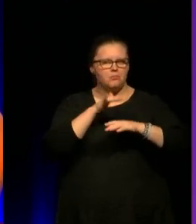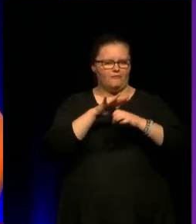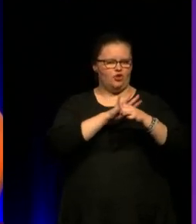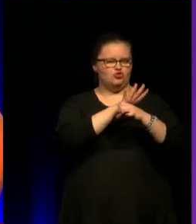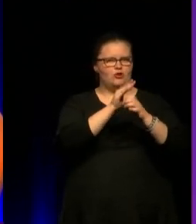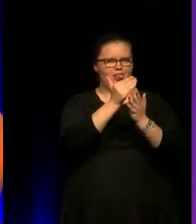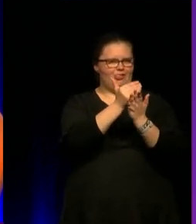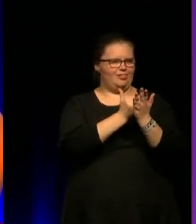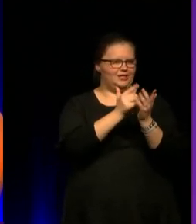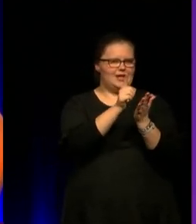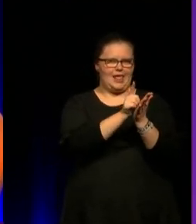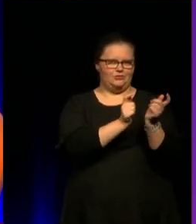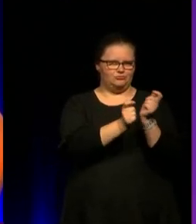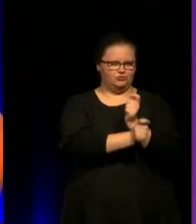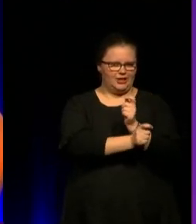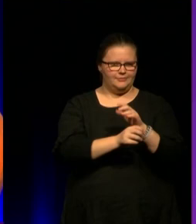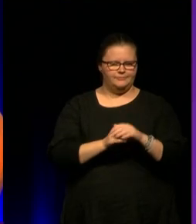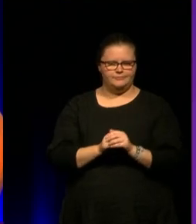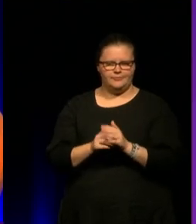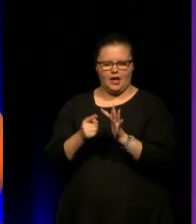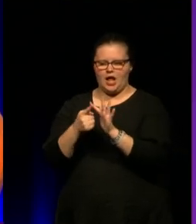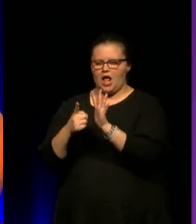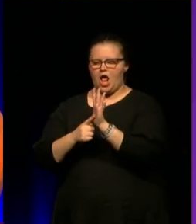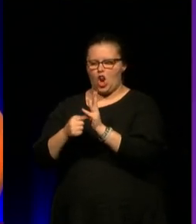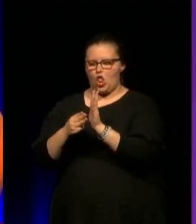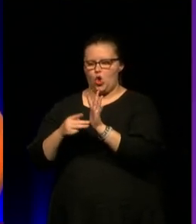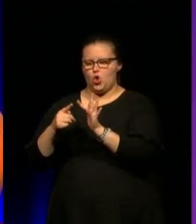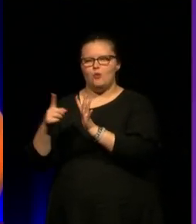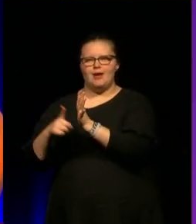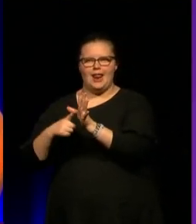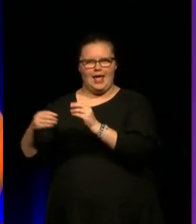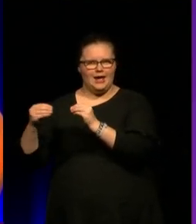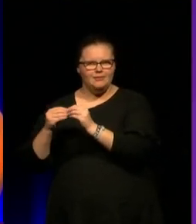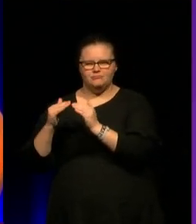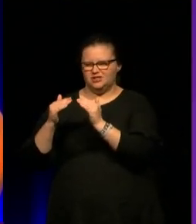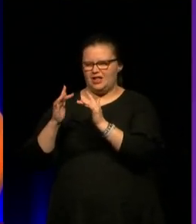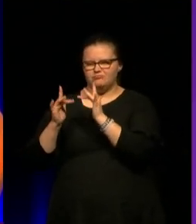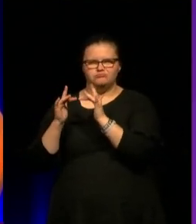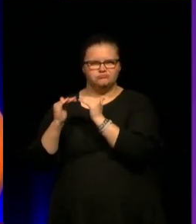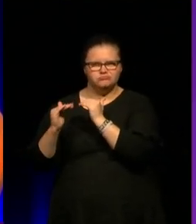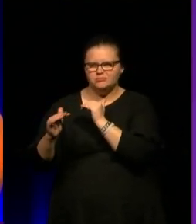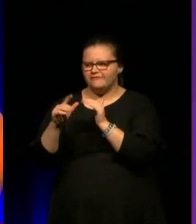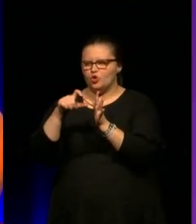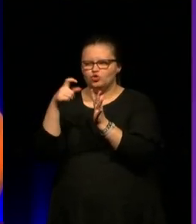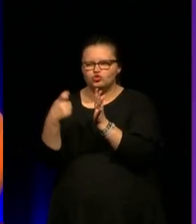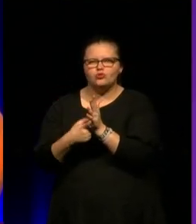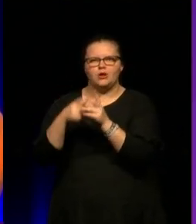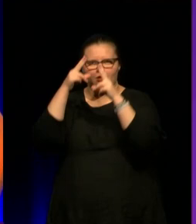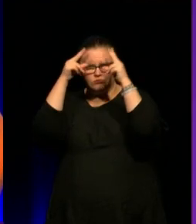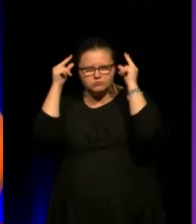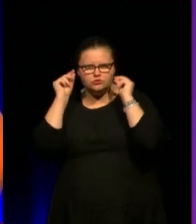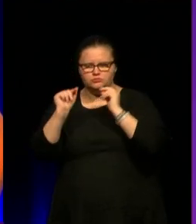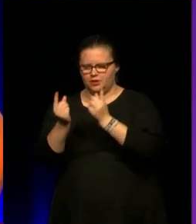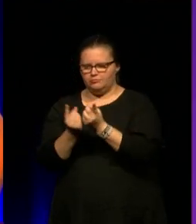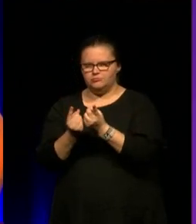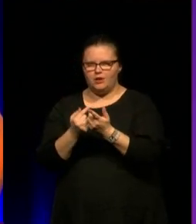We have a point of care product platform called Illume Lab, which is fantastic. It's the same core technology. It's designed for doctors and nurses. This is the product that